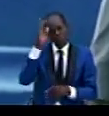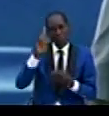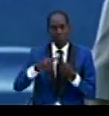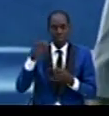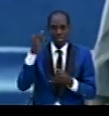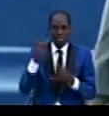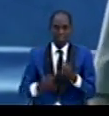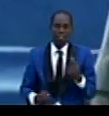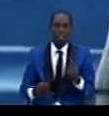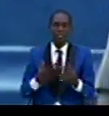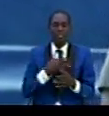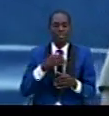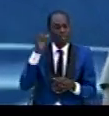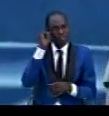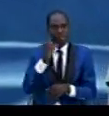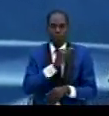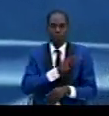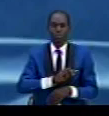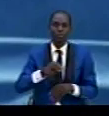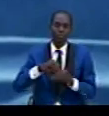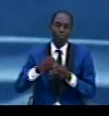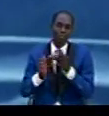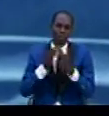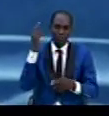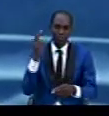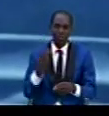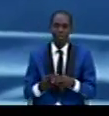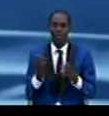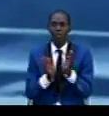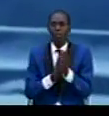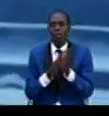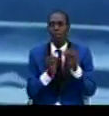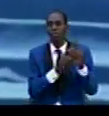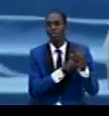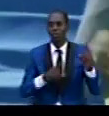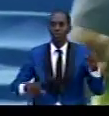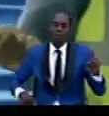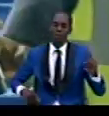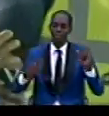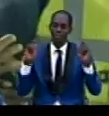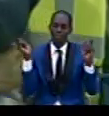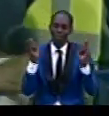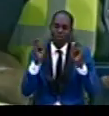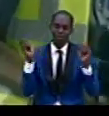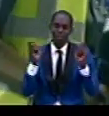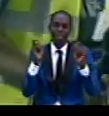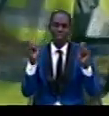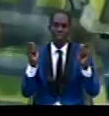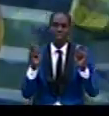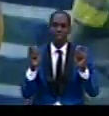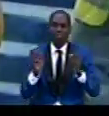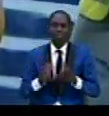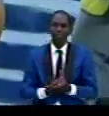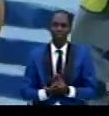in Jesus' name. Praise the Lord!